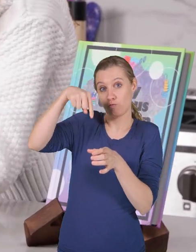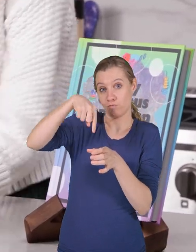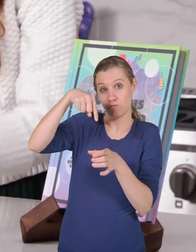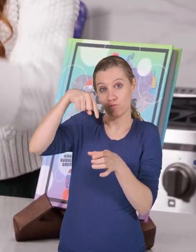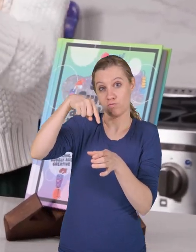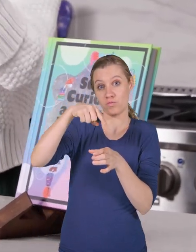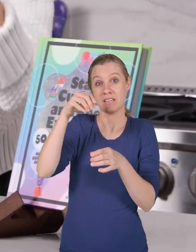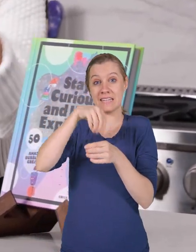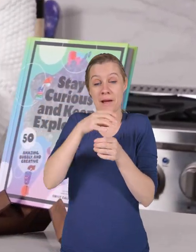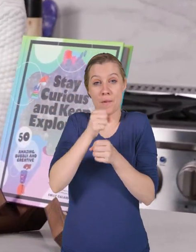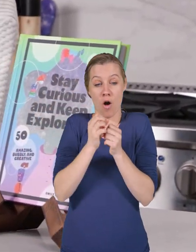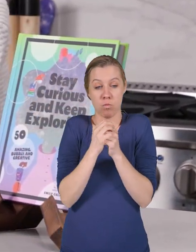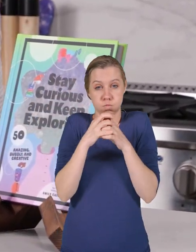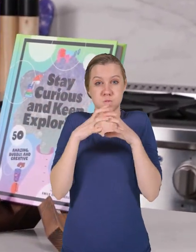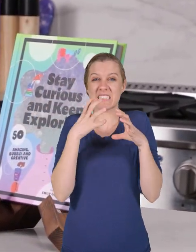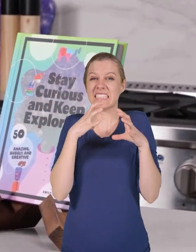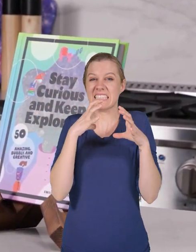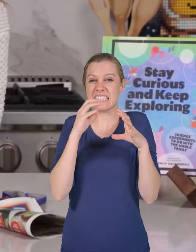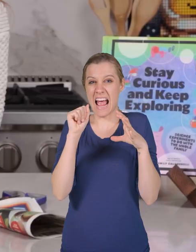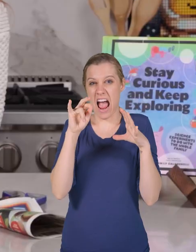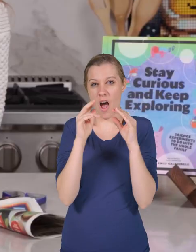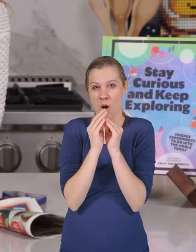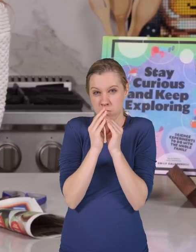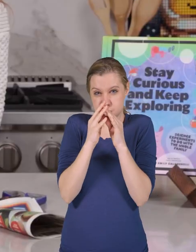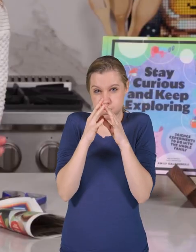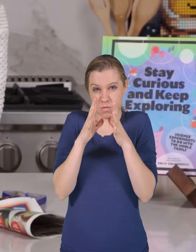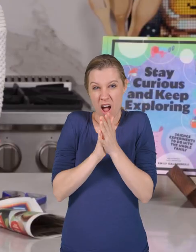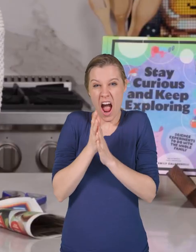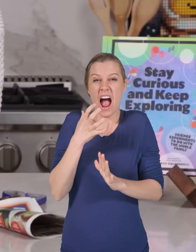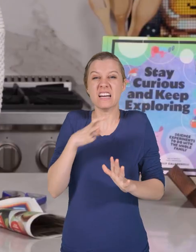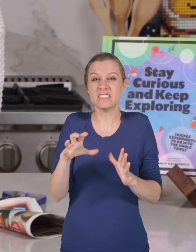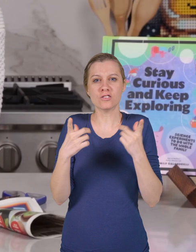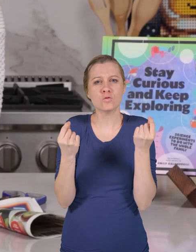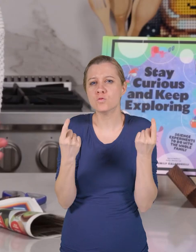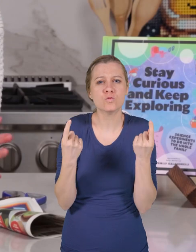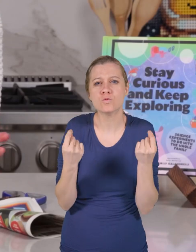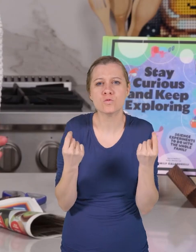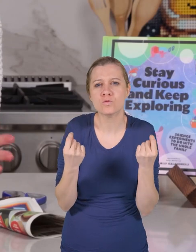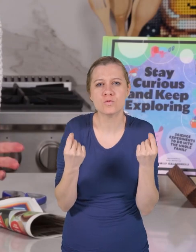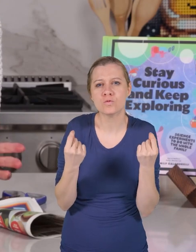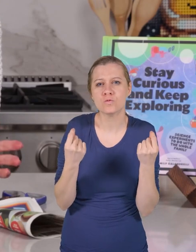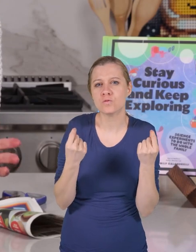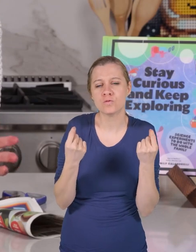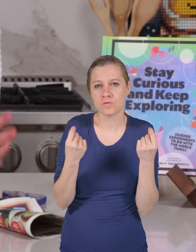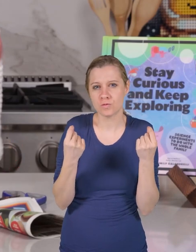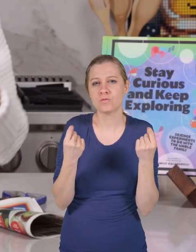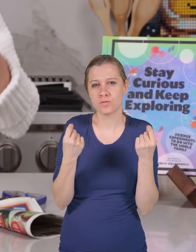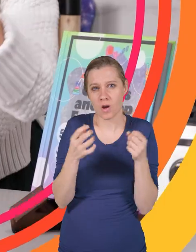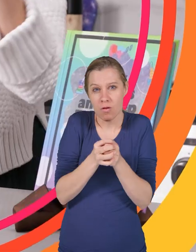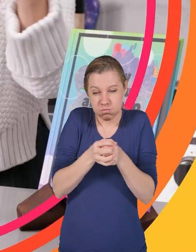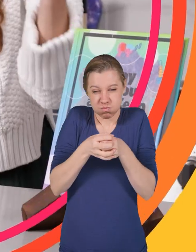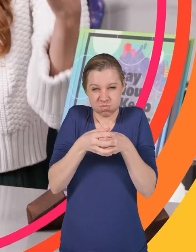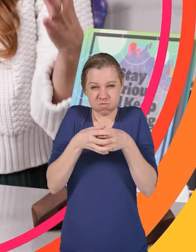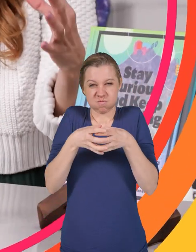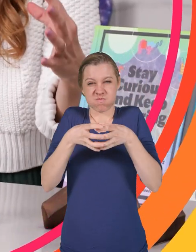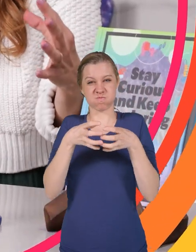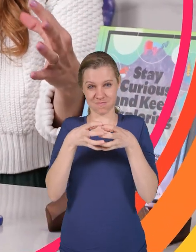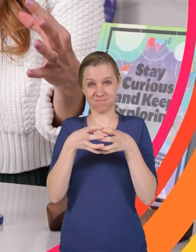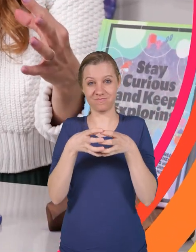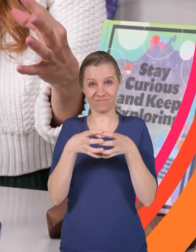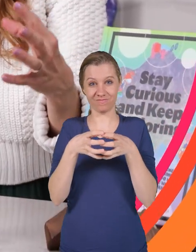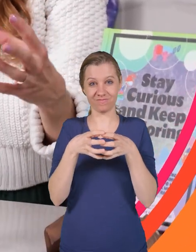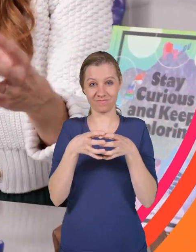it in. That heated the air inside of our bottle. And when air gets hot, it wants to what? Take up